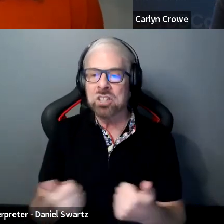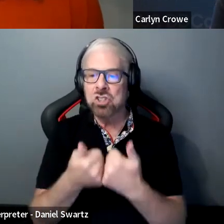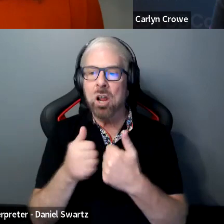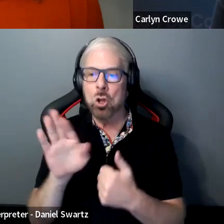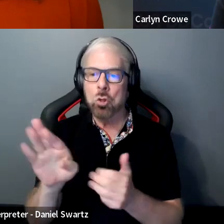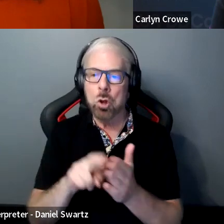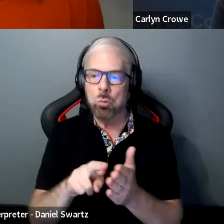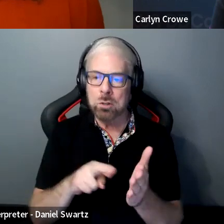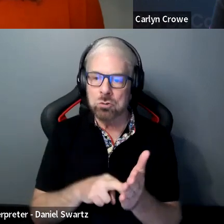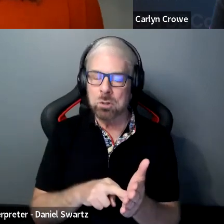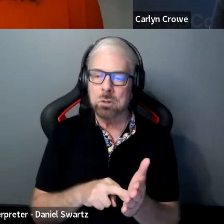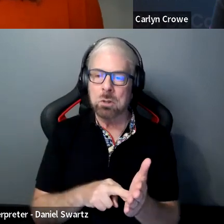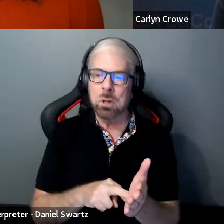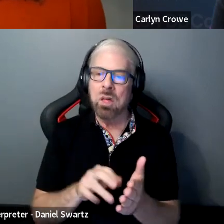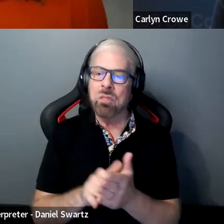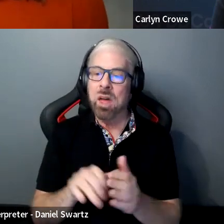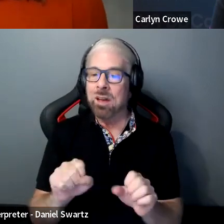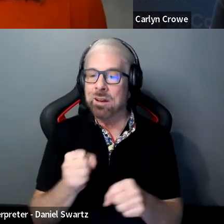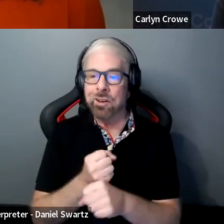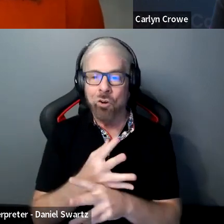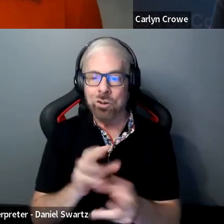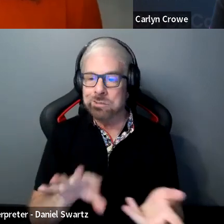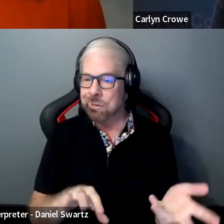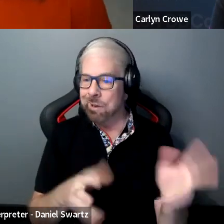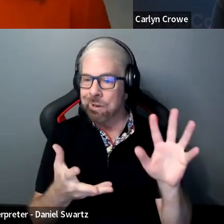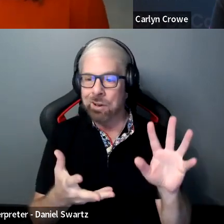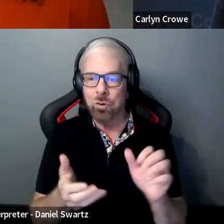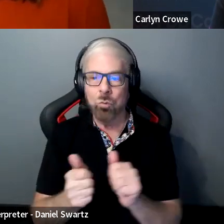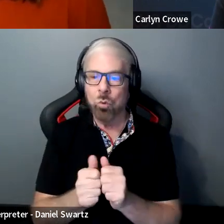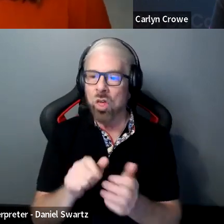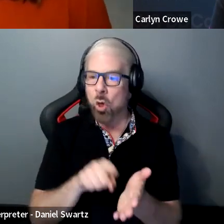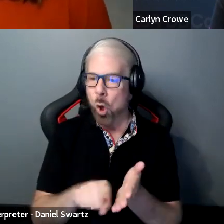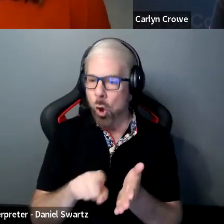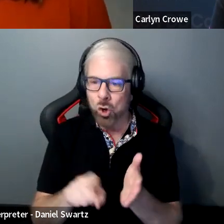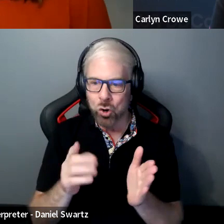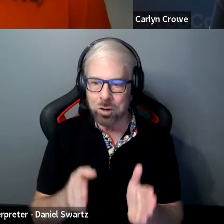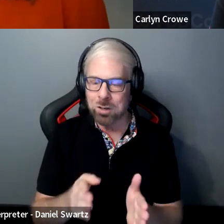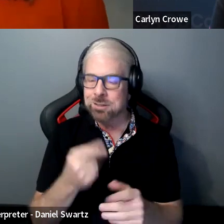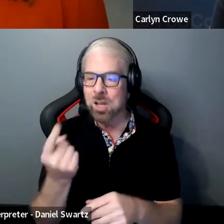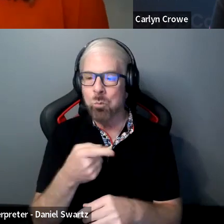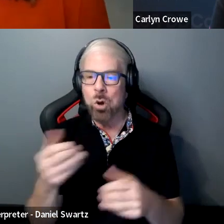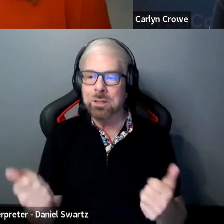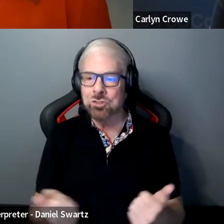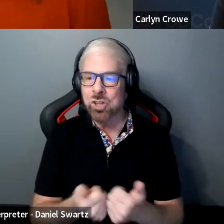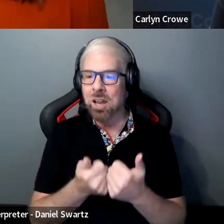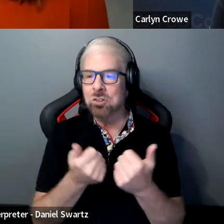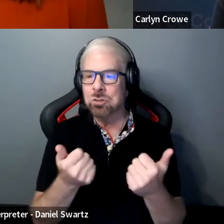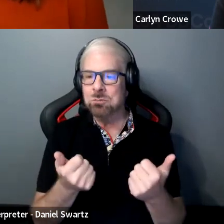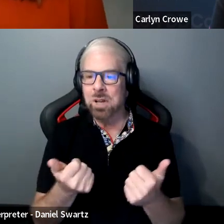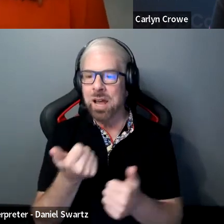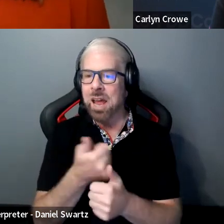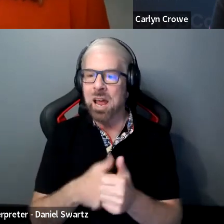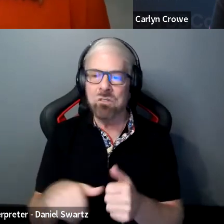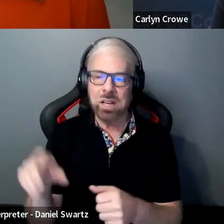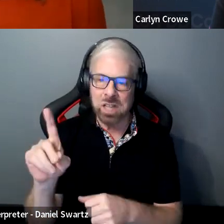registration, which could cause chaos with county auditors if somebody challenges every